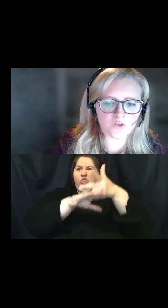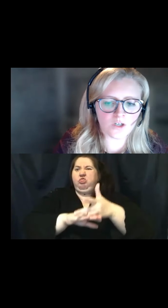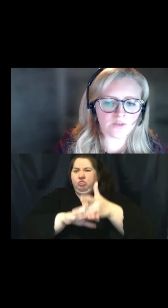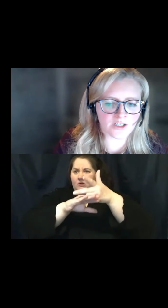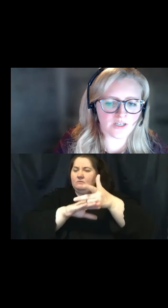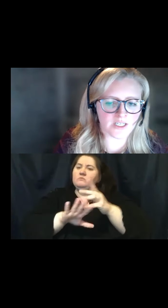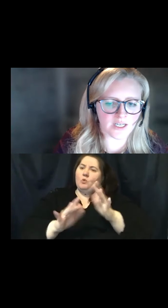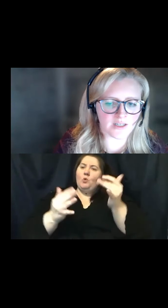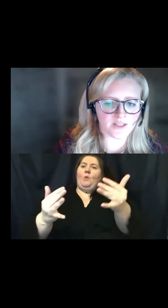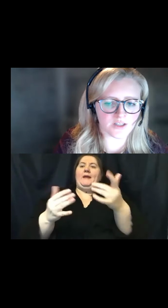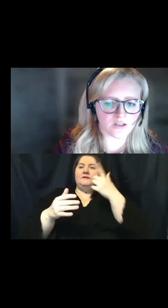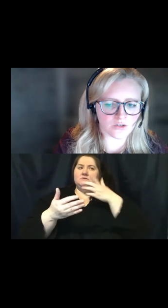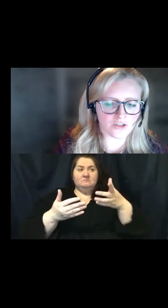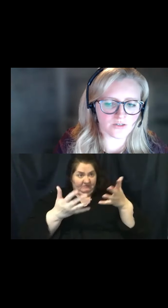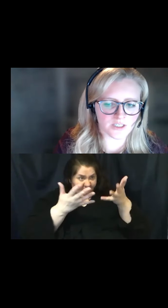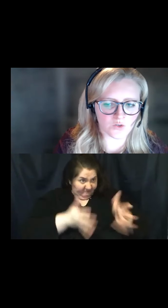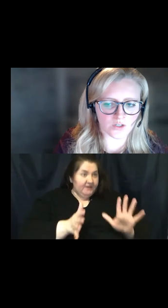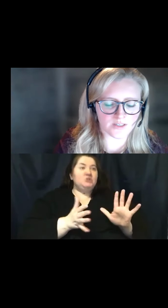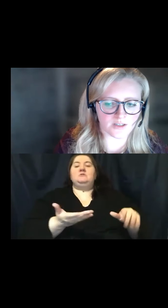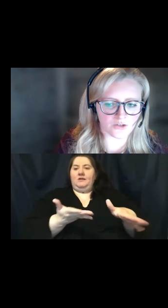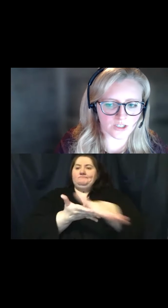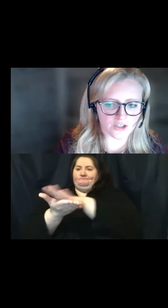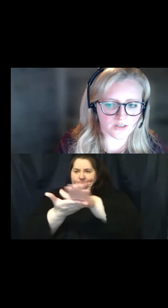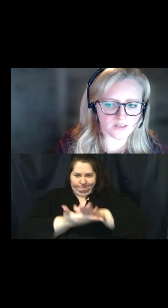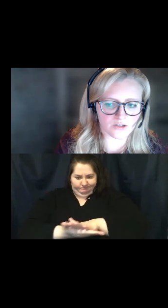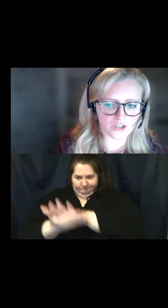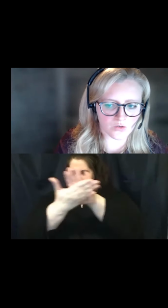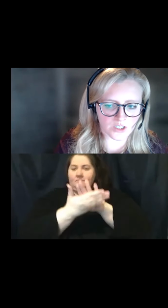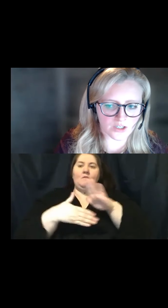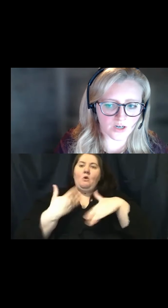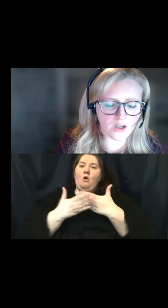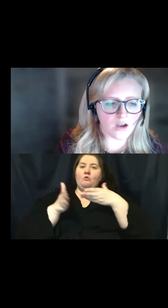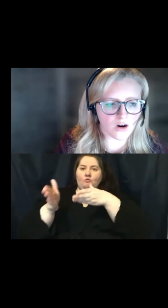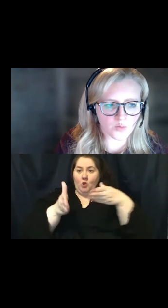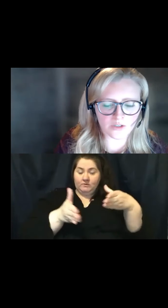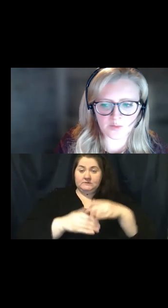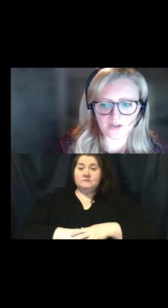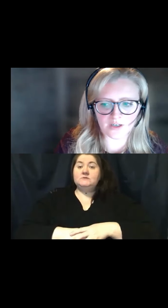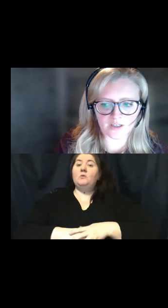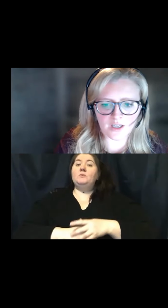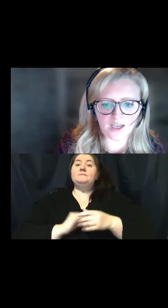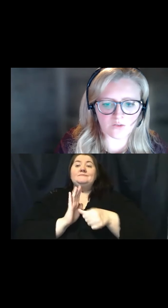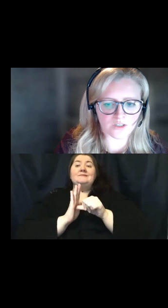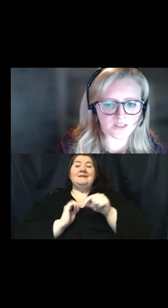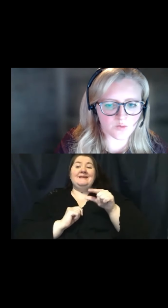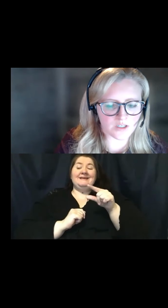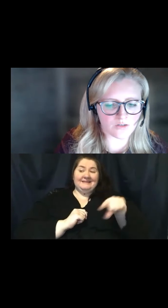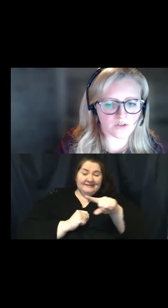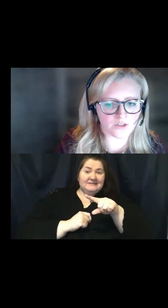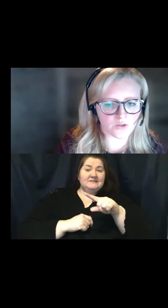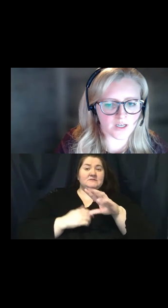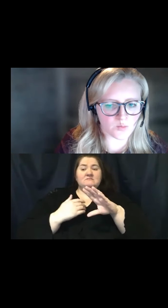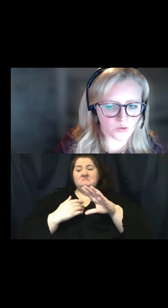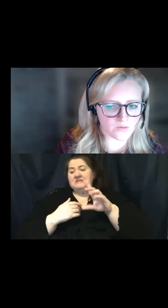Finally, I just want to reiterate again that the closures, detours, and durations shown here are preliminary and will need to